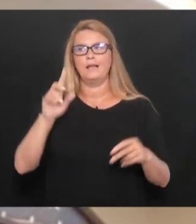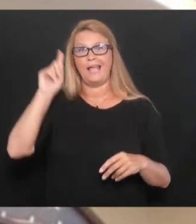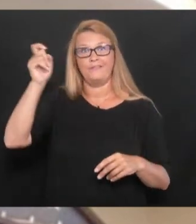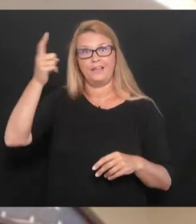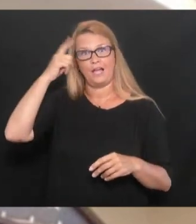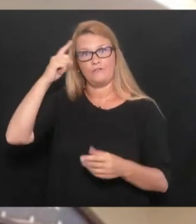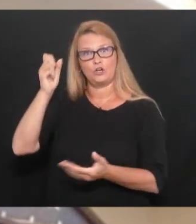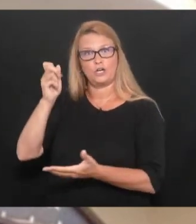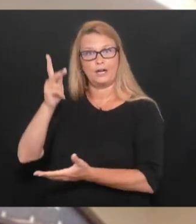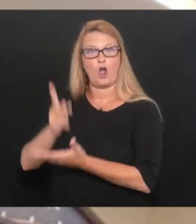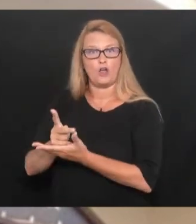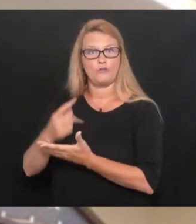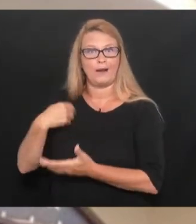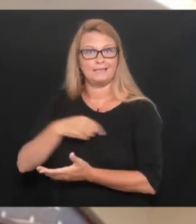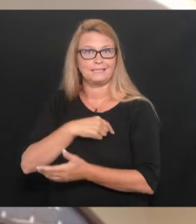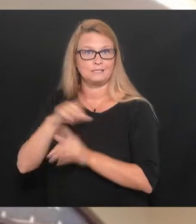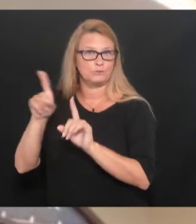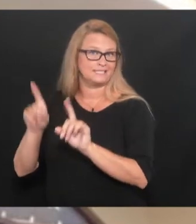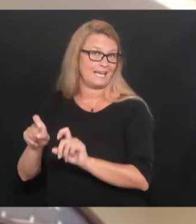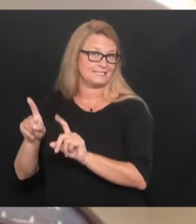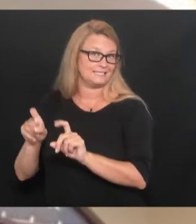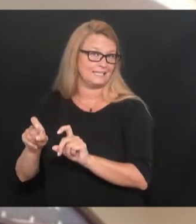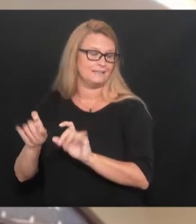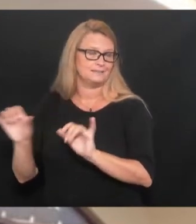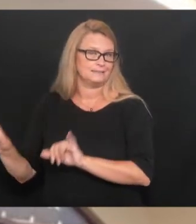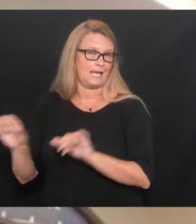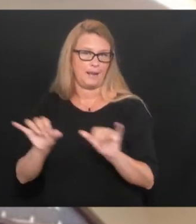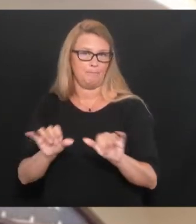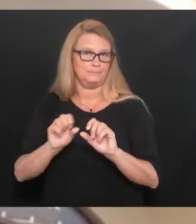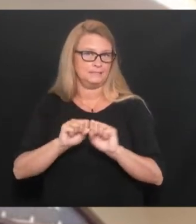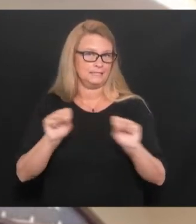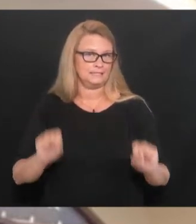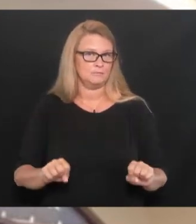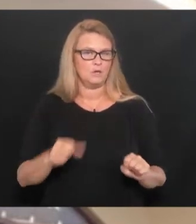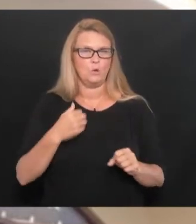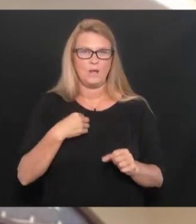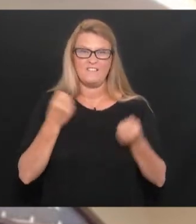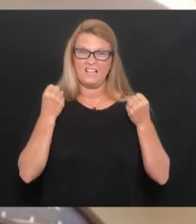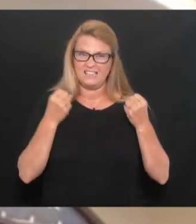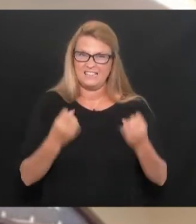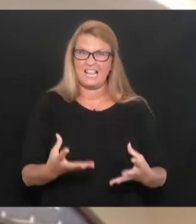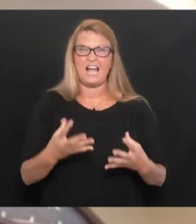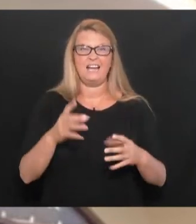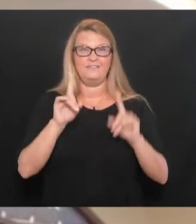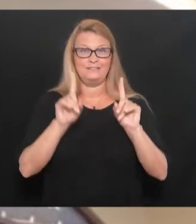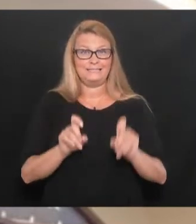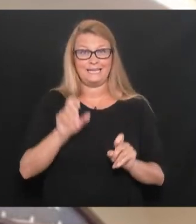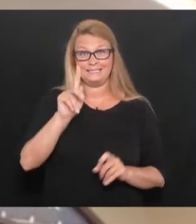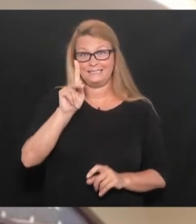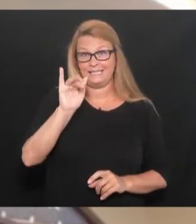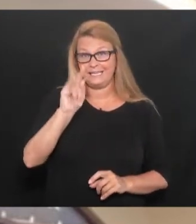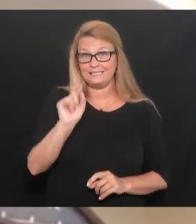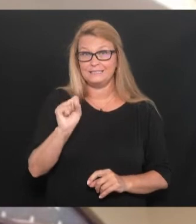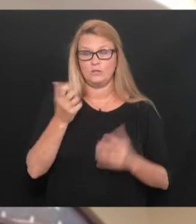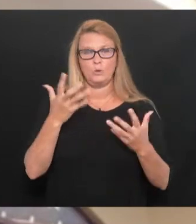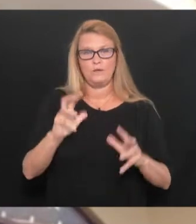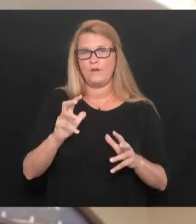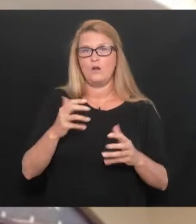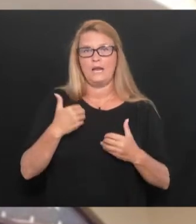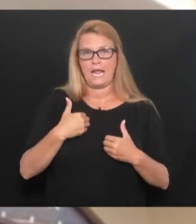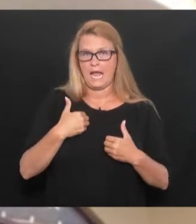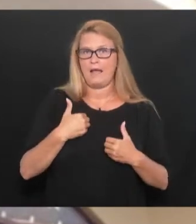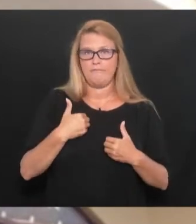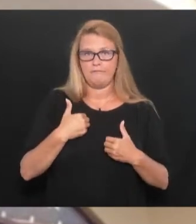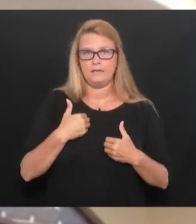on testing, we do have a significant number of antibody test kits that we have already built. And I'll